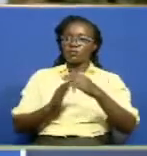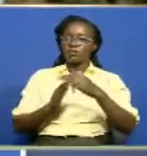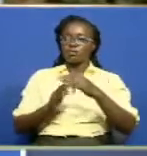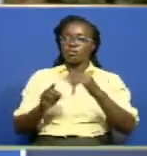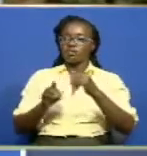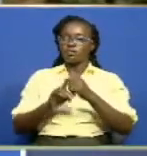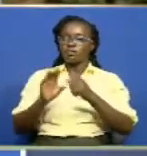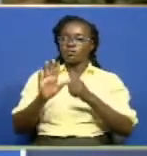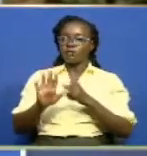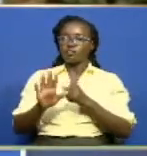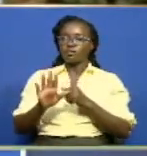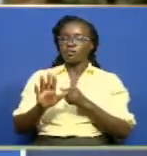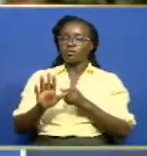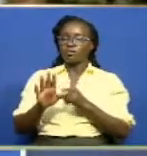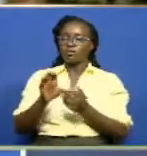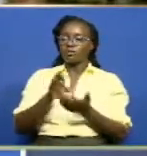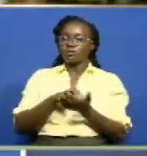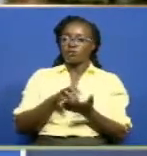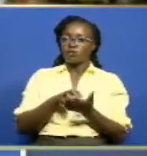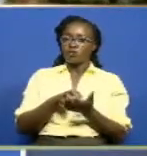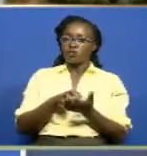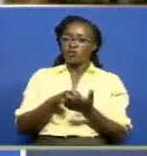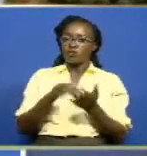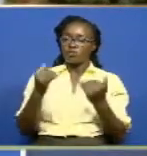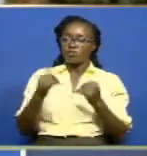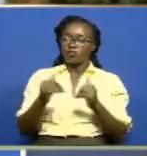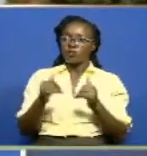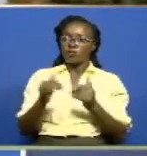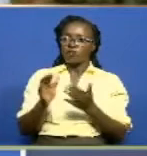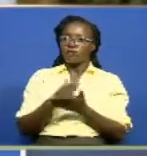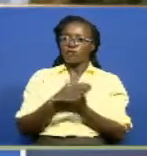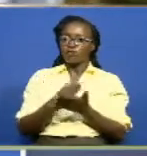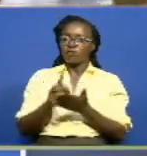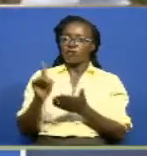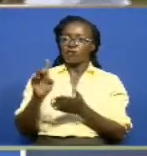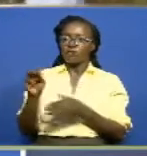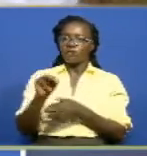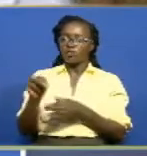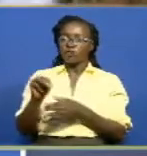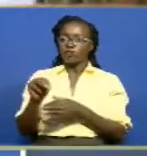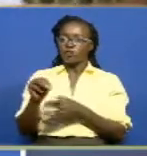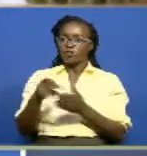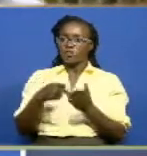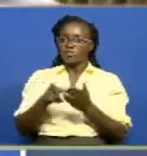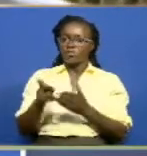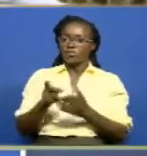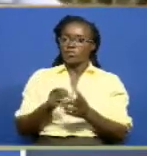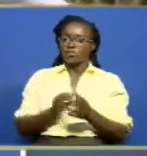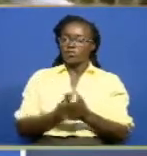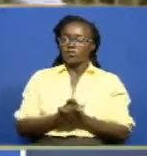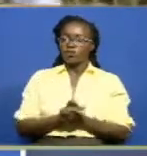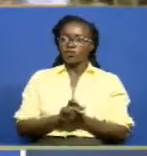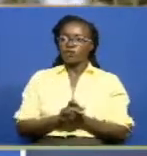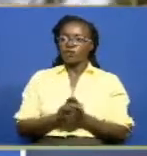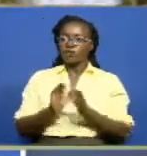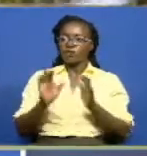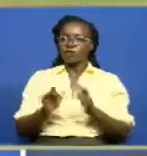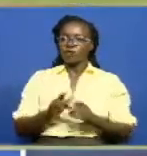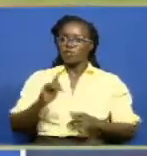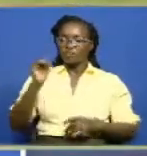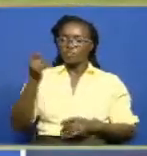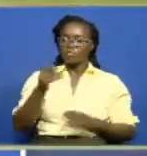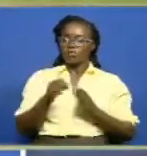or those tied in that position, playing for a share of the €1 million prize fund. The Magical Kenya